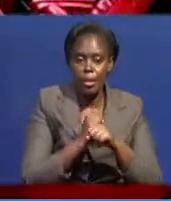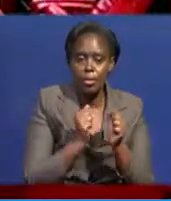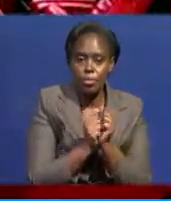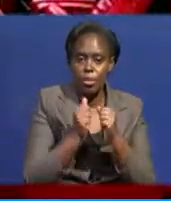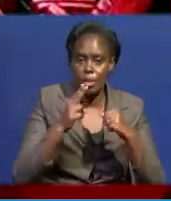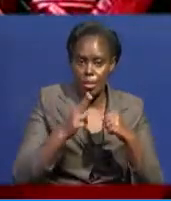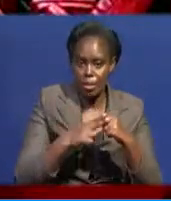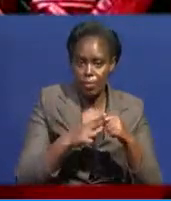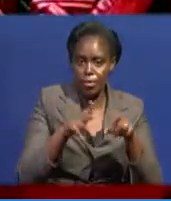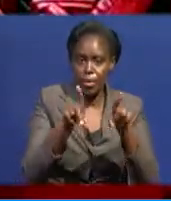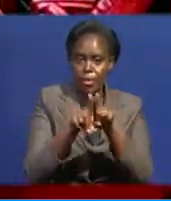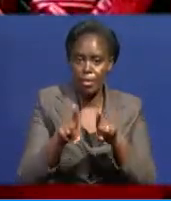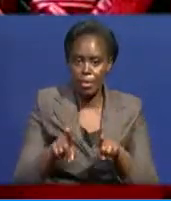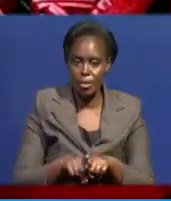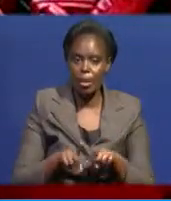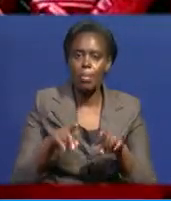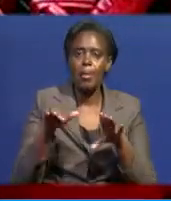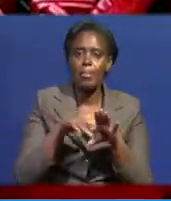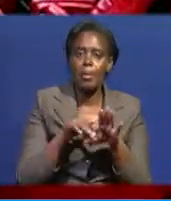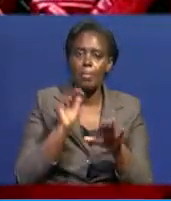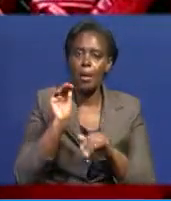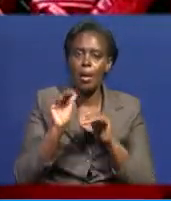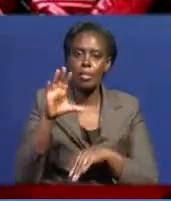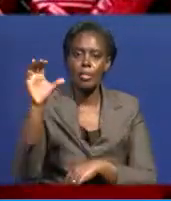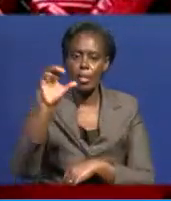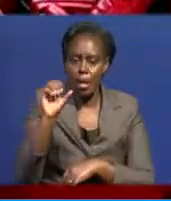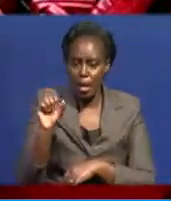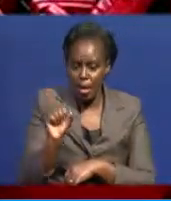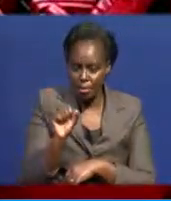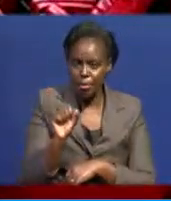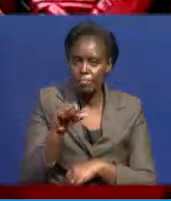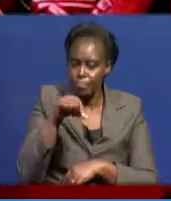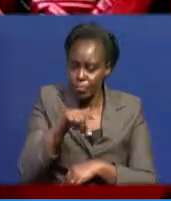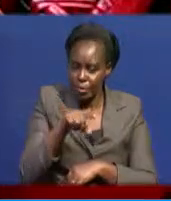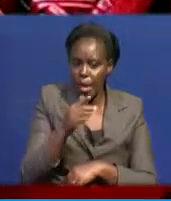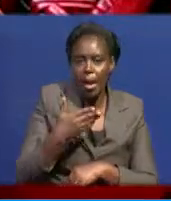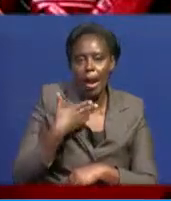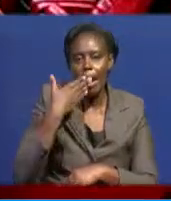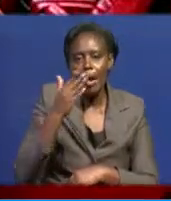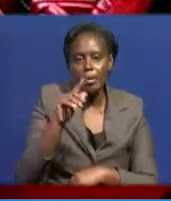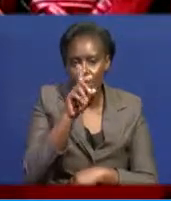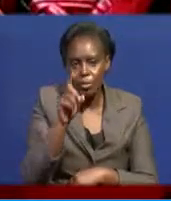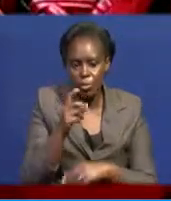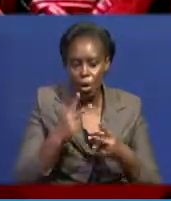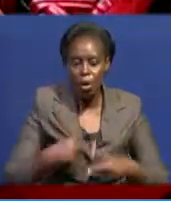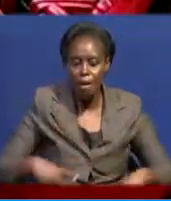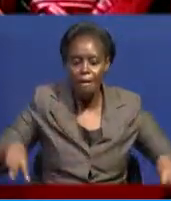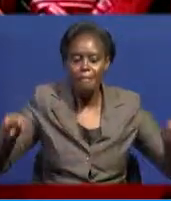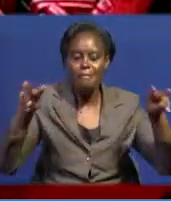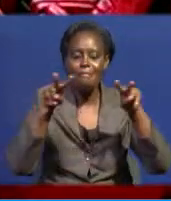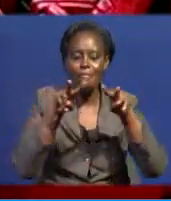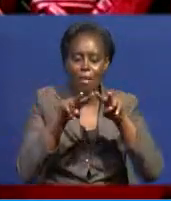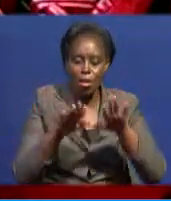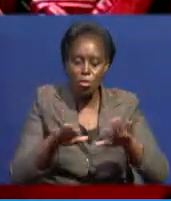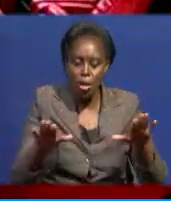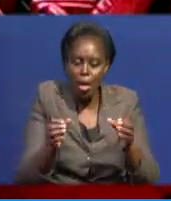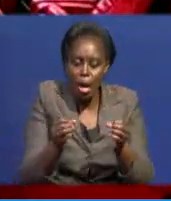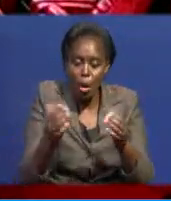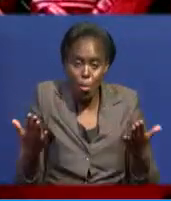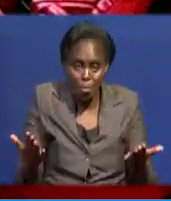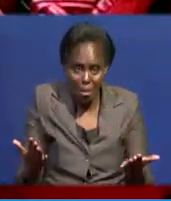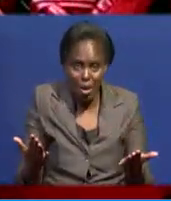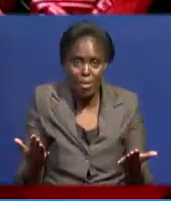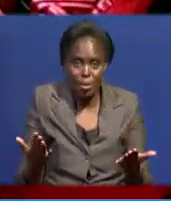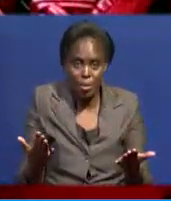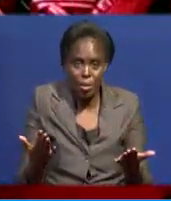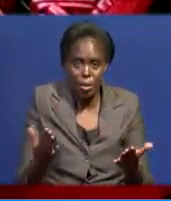2017. Also, the member will be seeking the Cabinet Secretary to respond to the value of parcels of land assigned